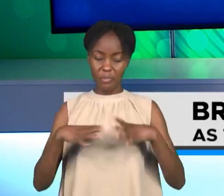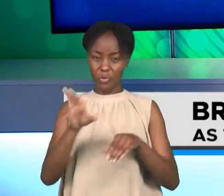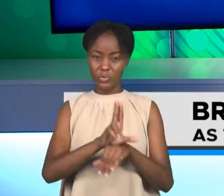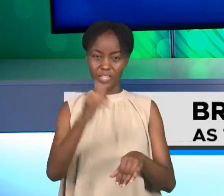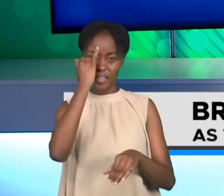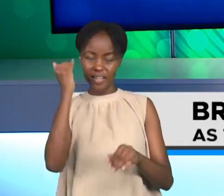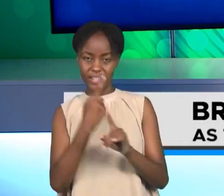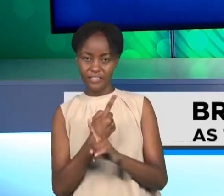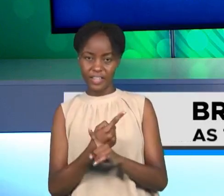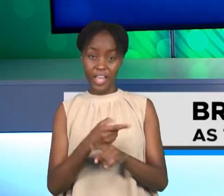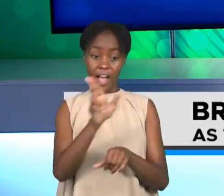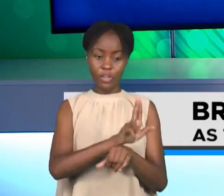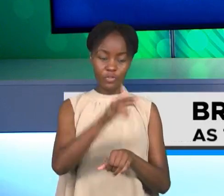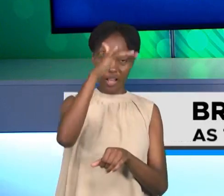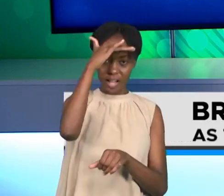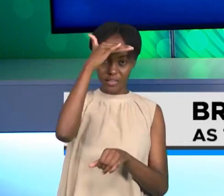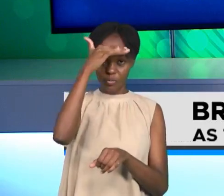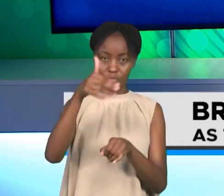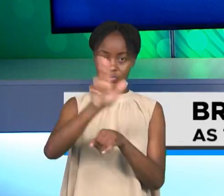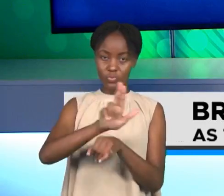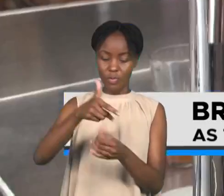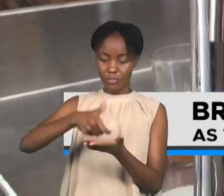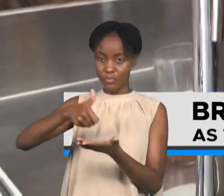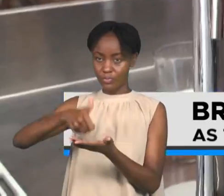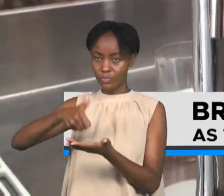making hand sanitizers to stay afloat.